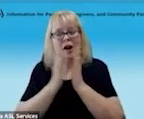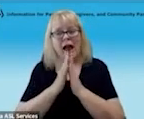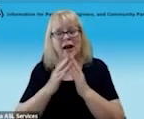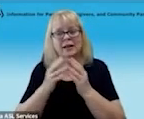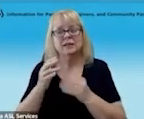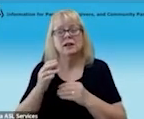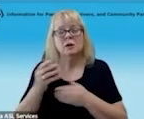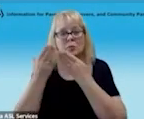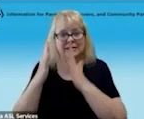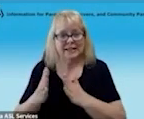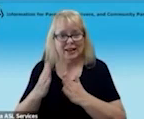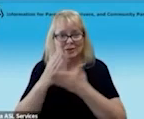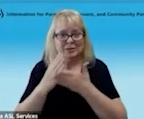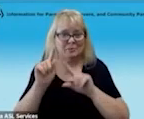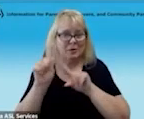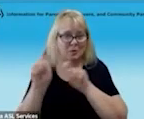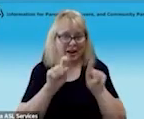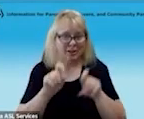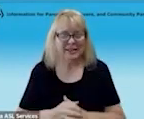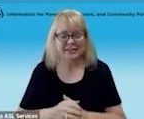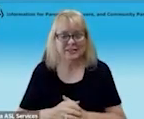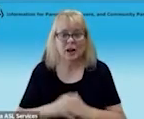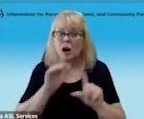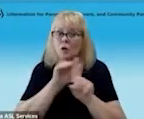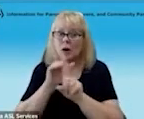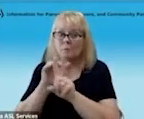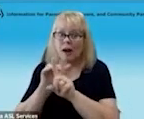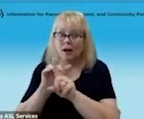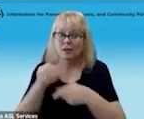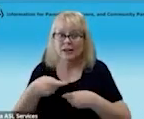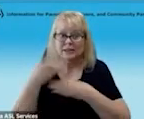www.cdc.gov/protect-children under the resources section.